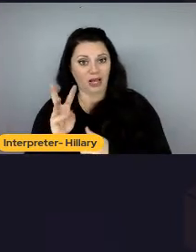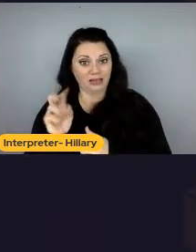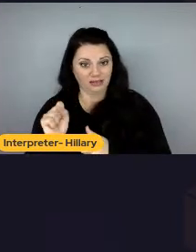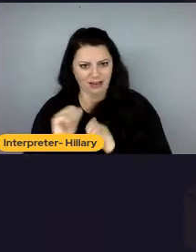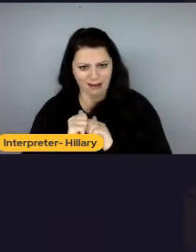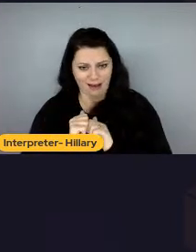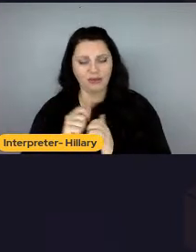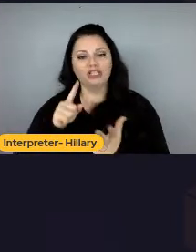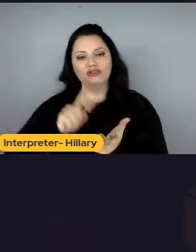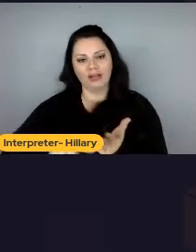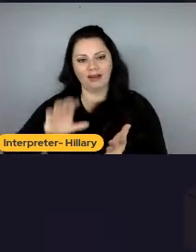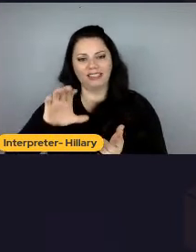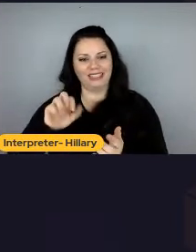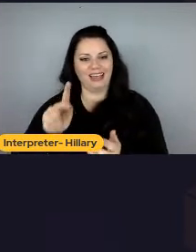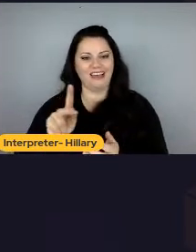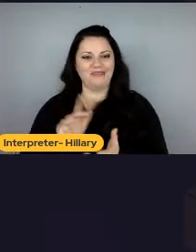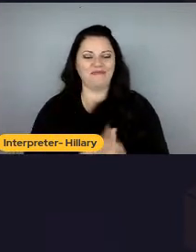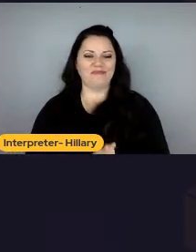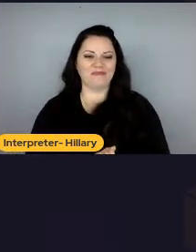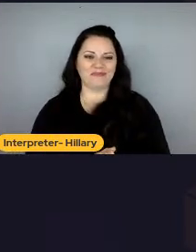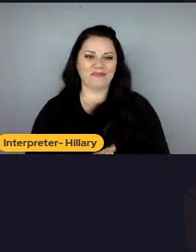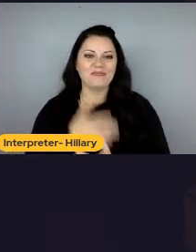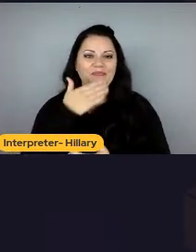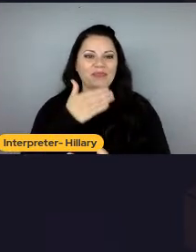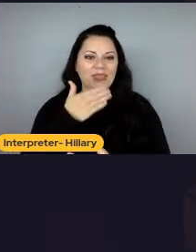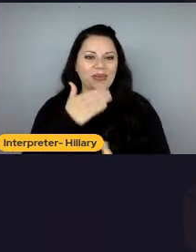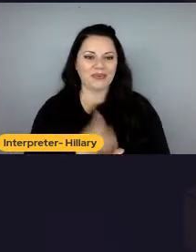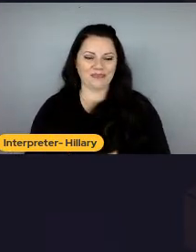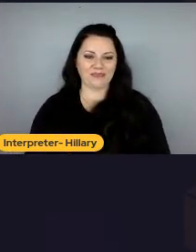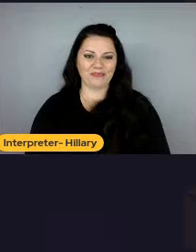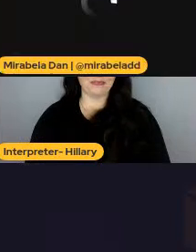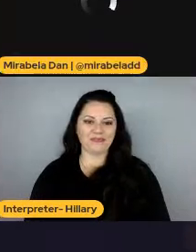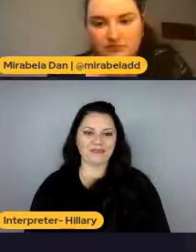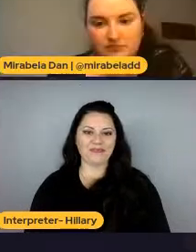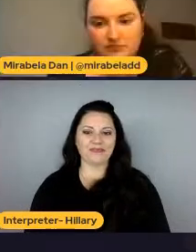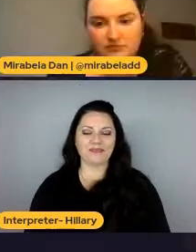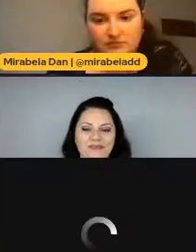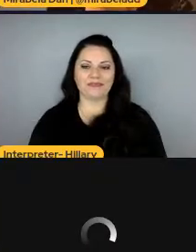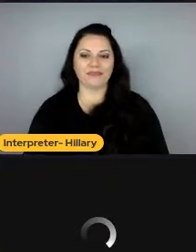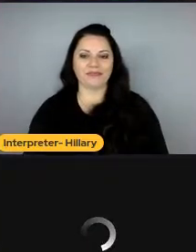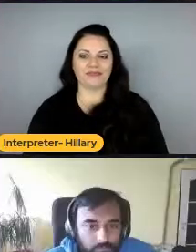check out the CDK. Thank you very much.